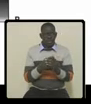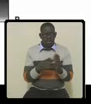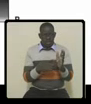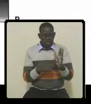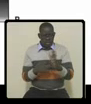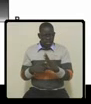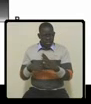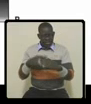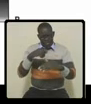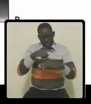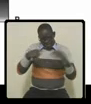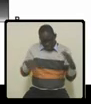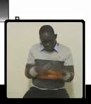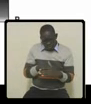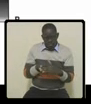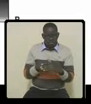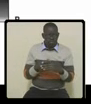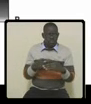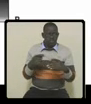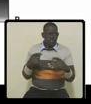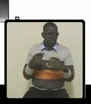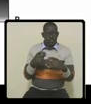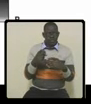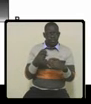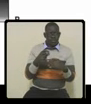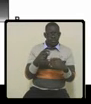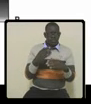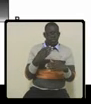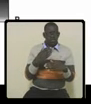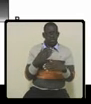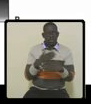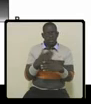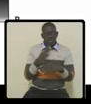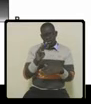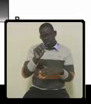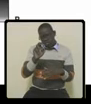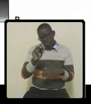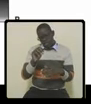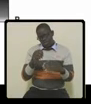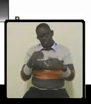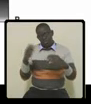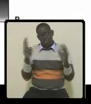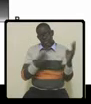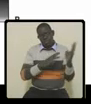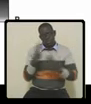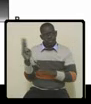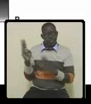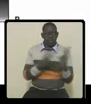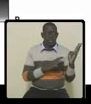took place inside the crust due to tension, and the folds were exposed over millions of years by erosion.